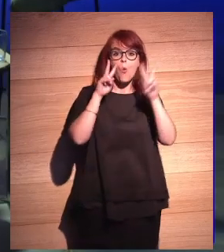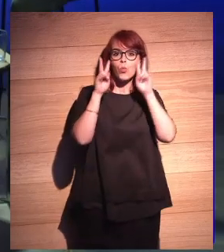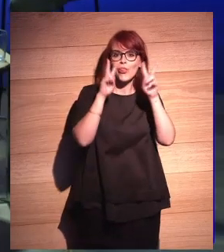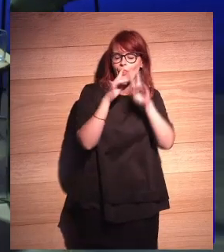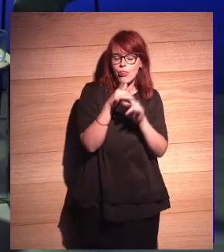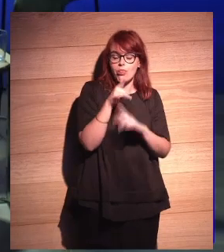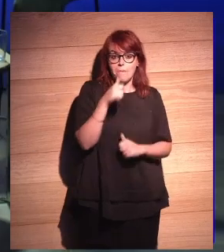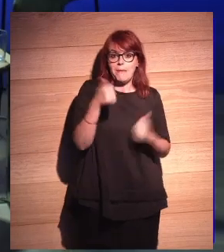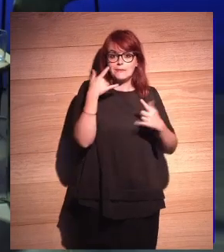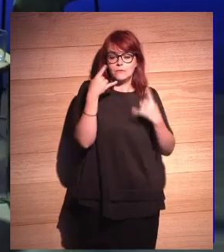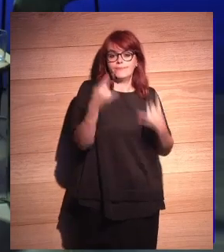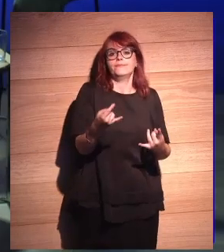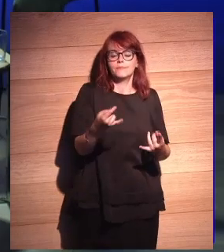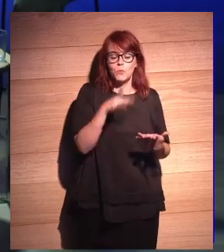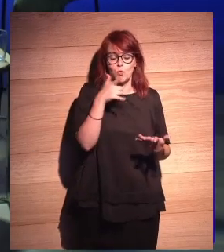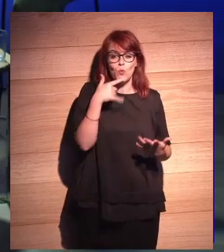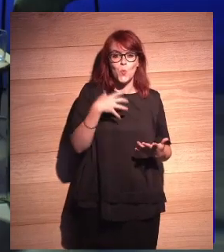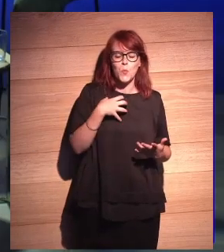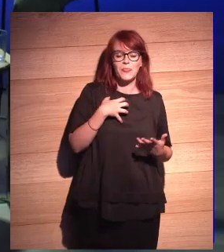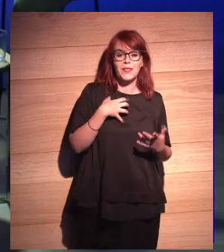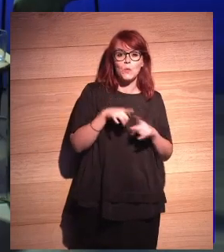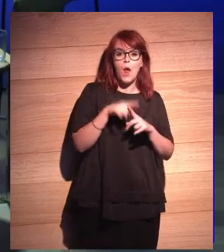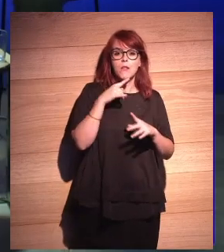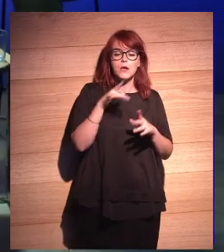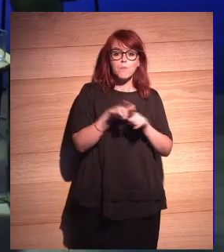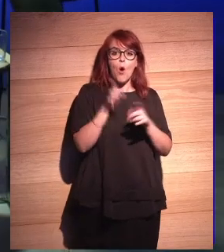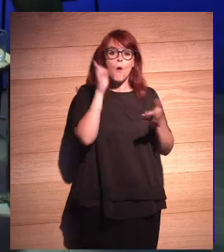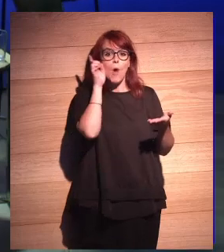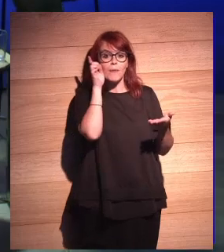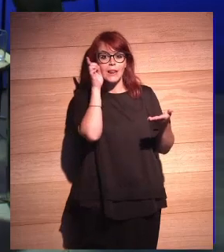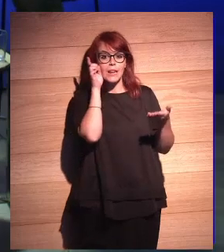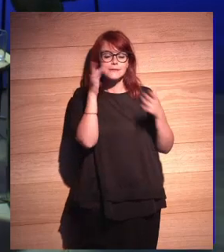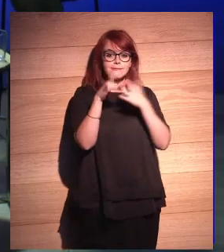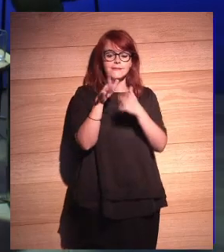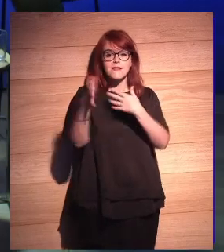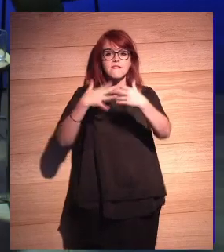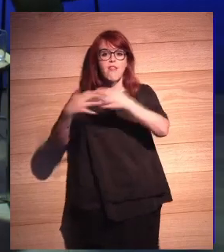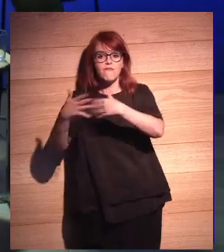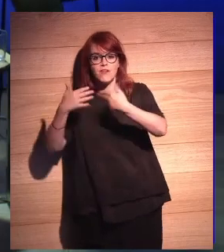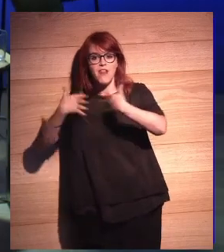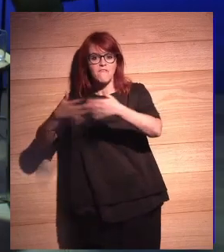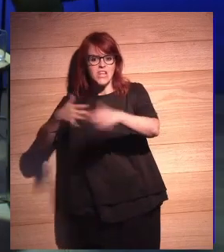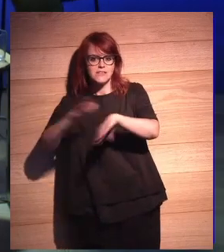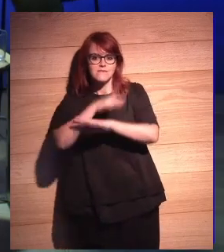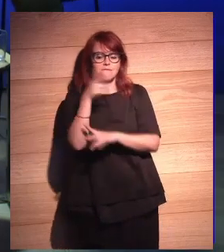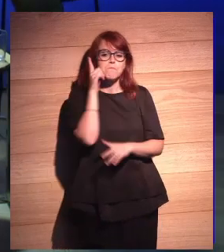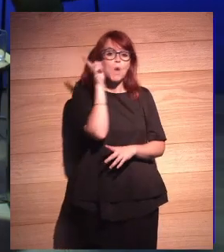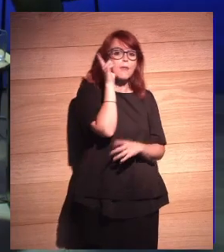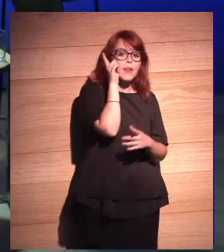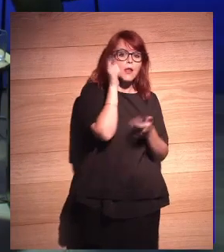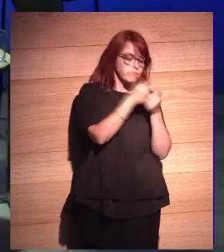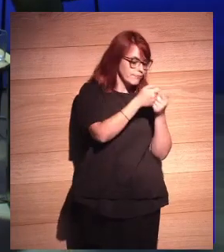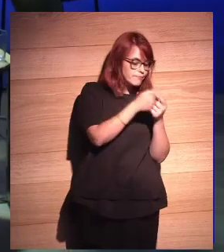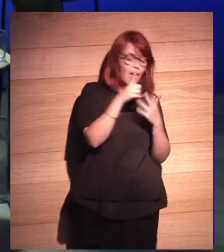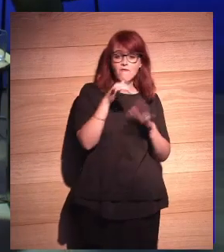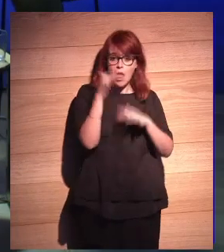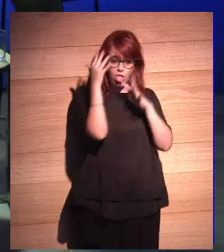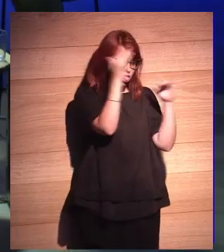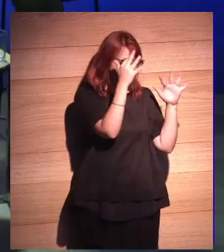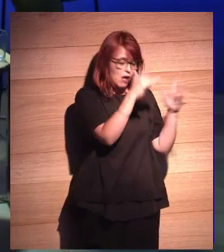immersive technologies, we had a captive audience that could not watch their mobile while they